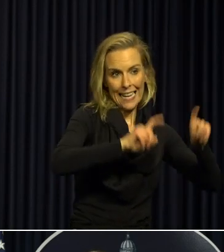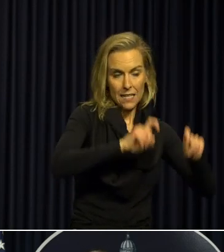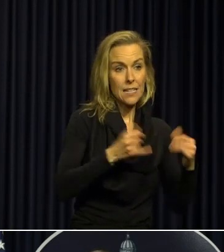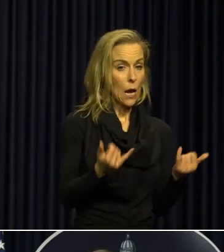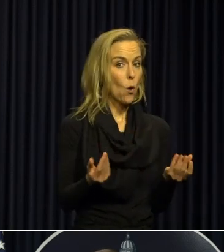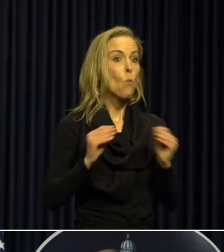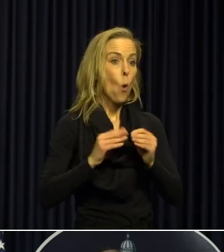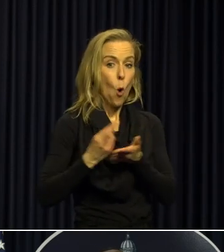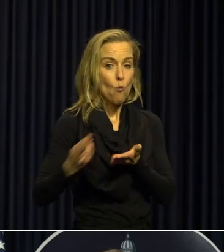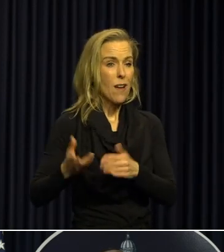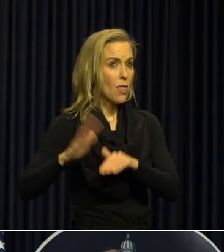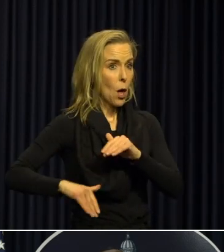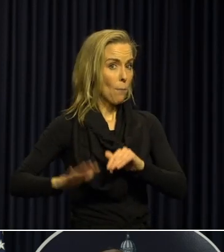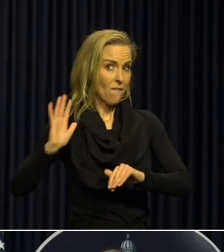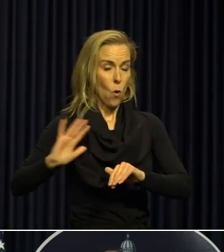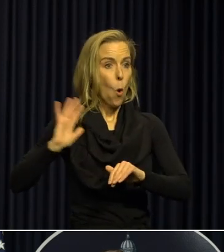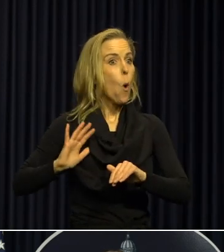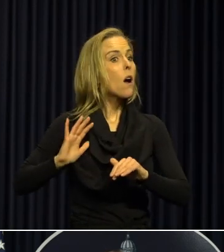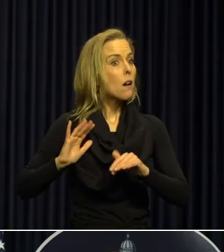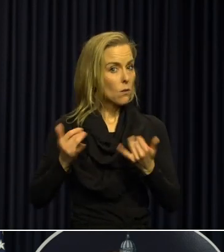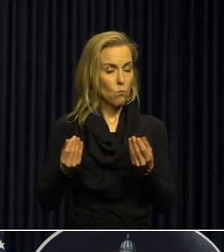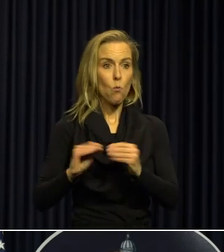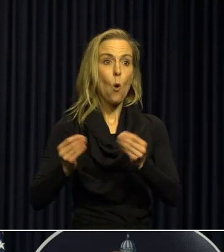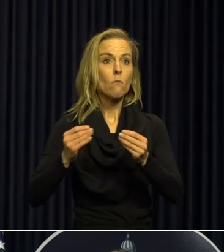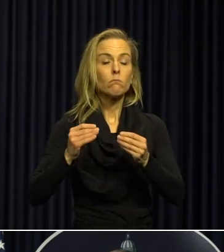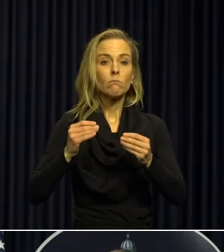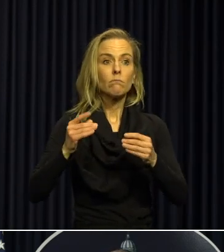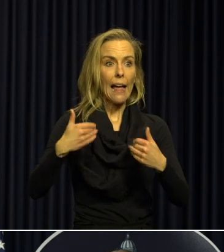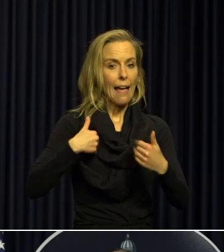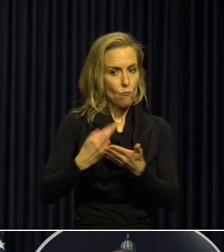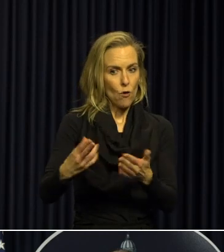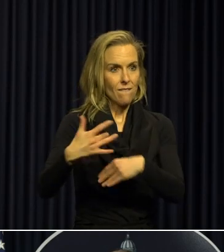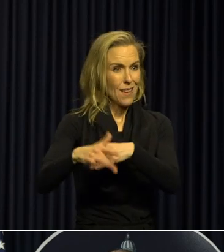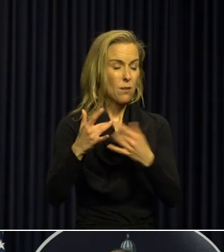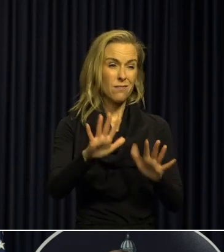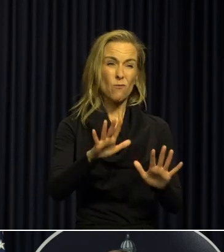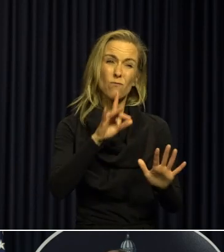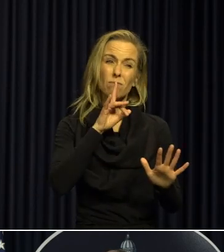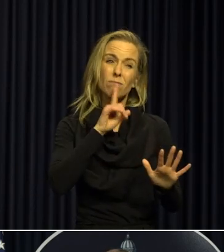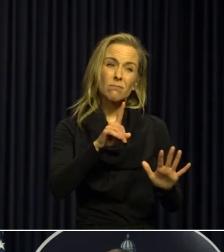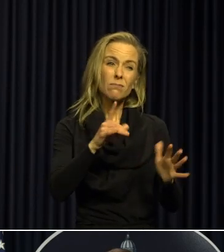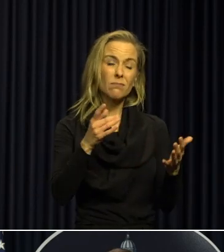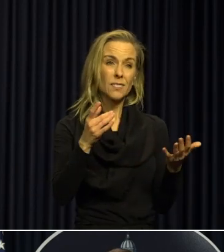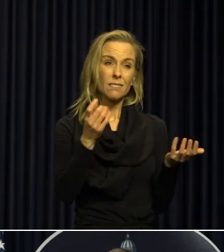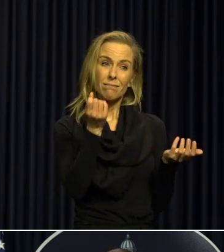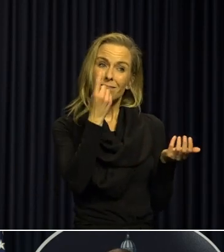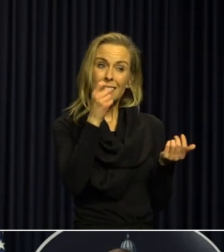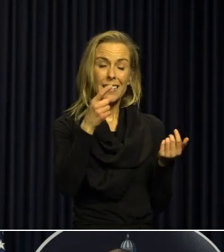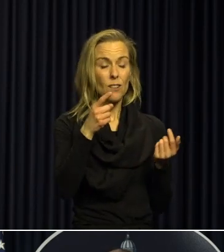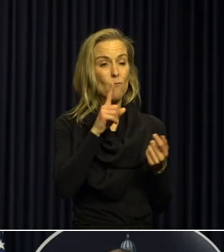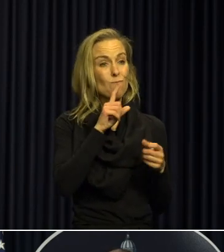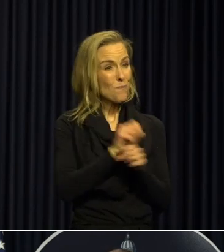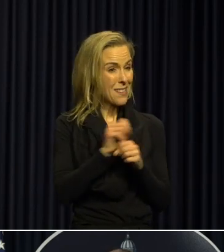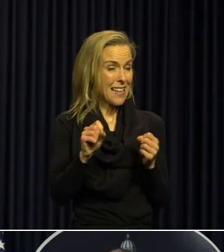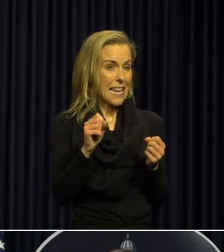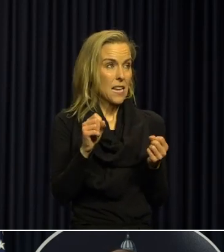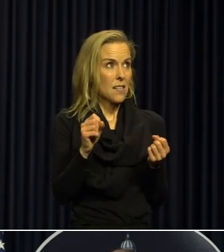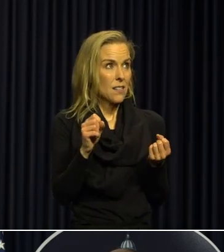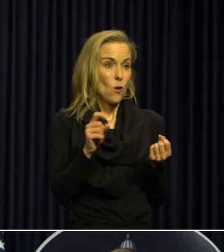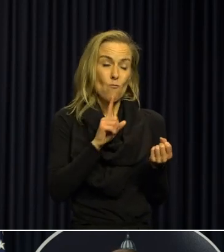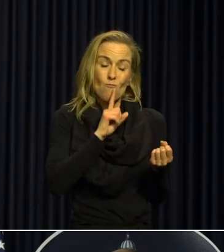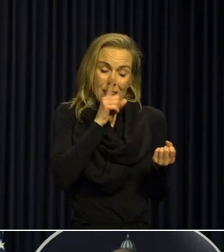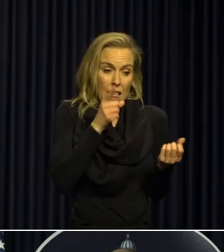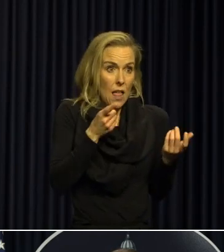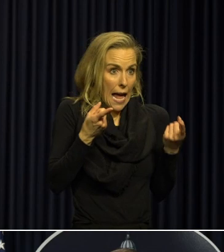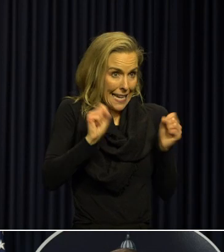resources available than ever before. But let's face the reality that this virus is, if it gets into some of these facilities, no matter